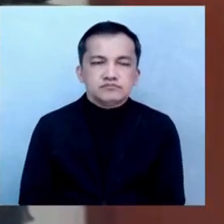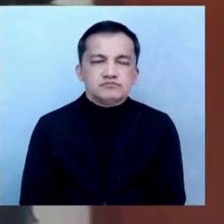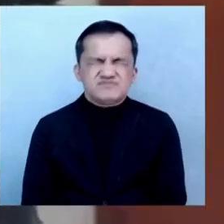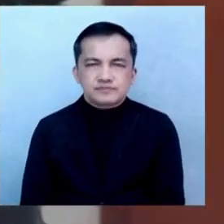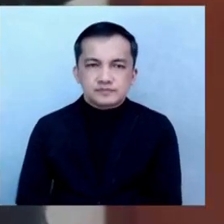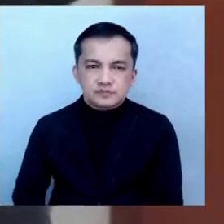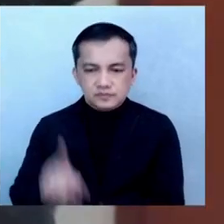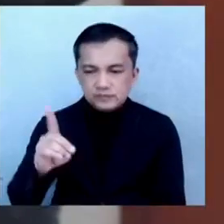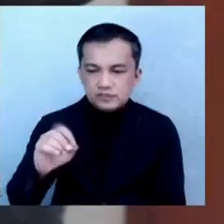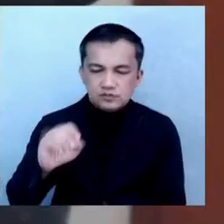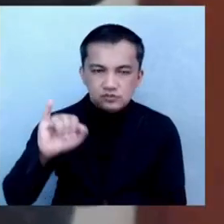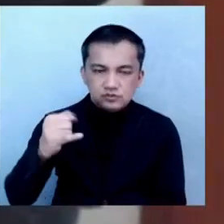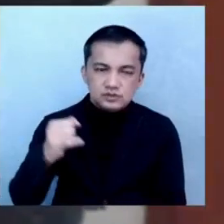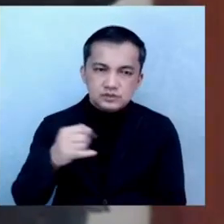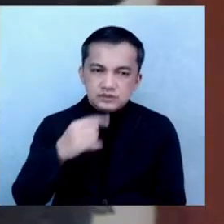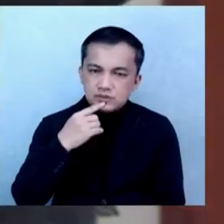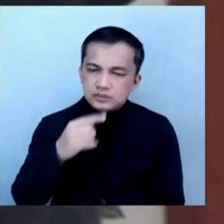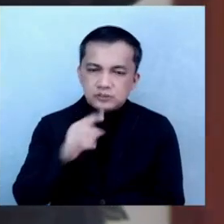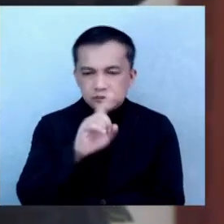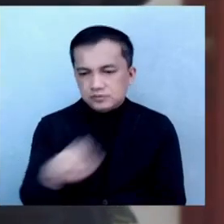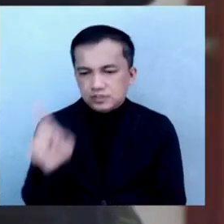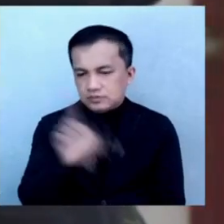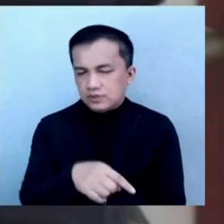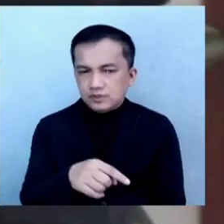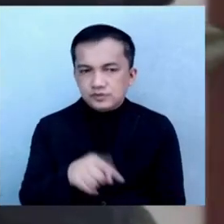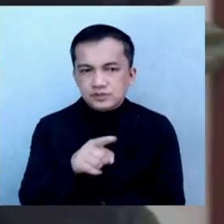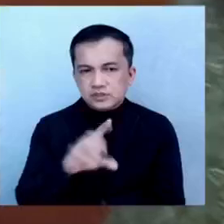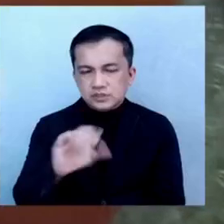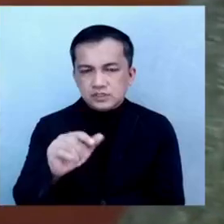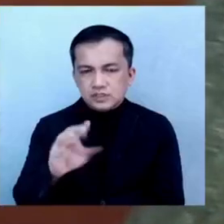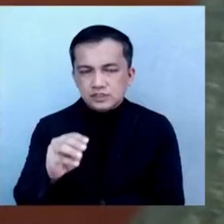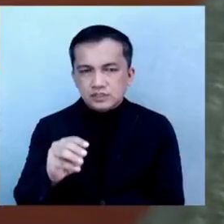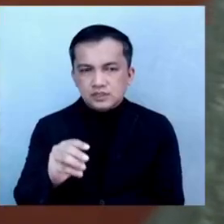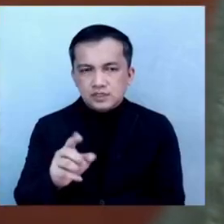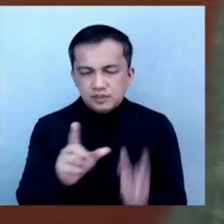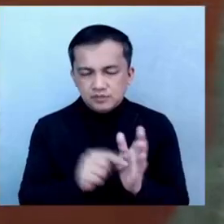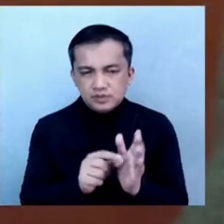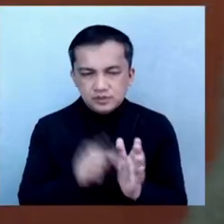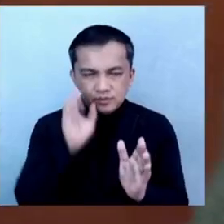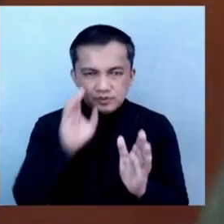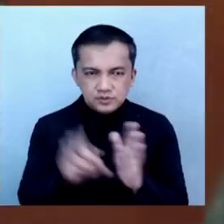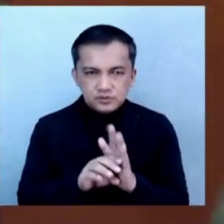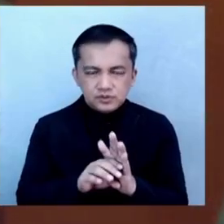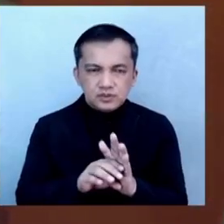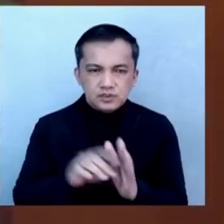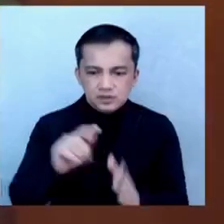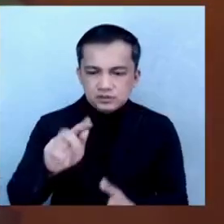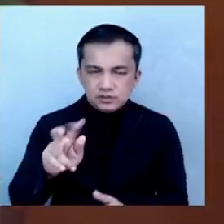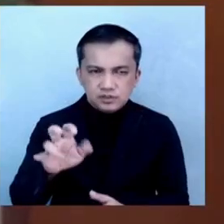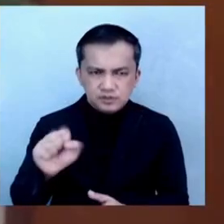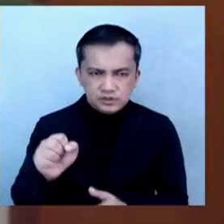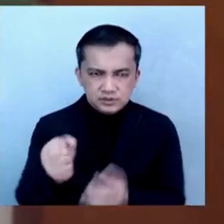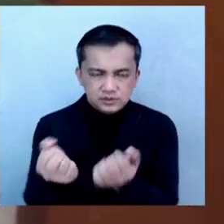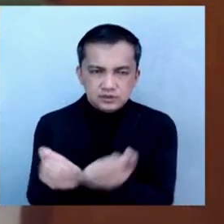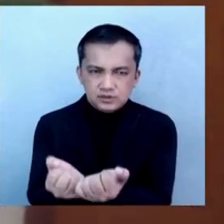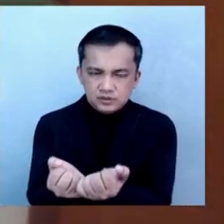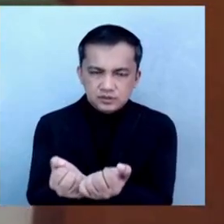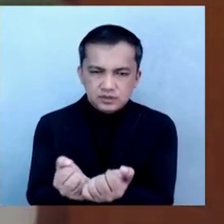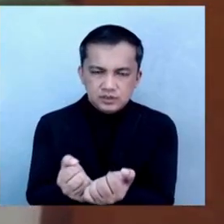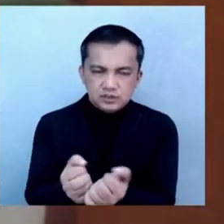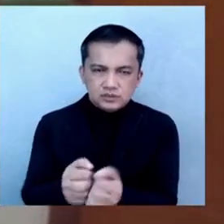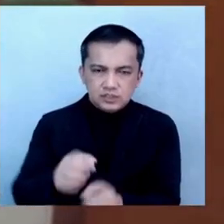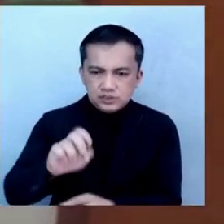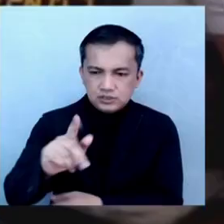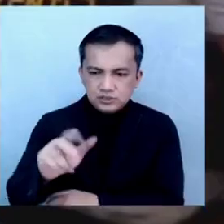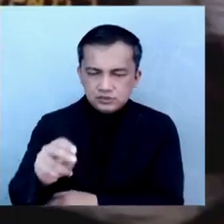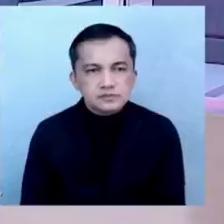Department earlier disproved Topacio's claim by publishing a photo of Teves in handcuffs as his extradition trial